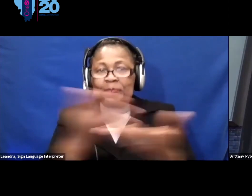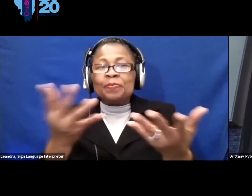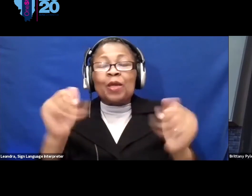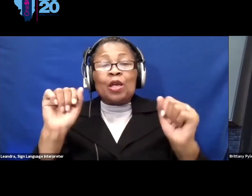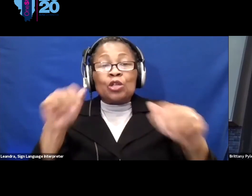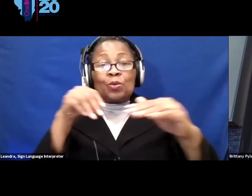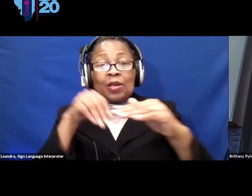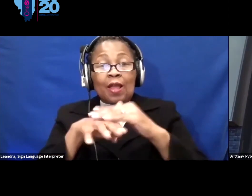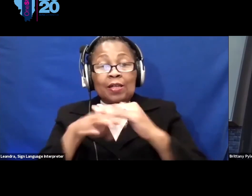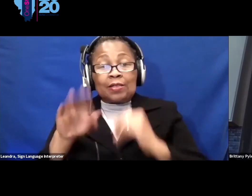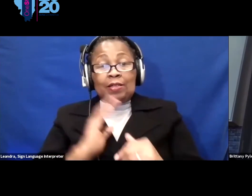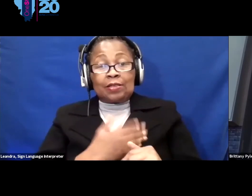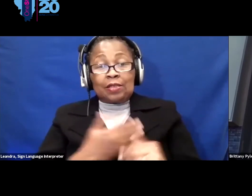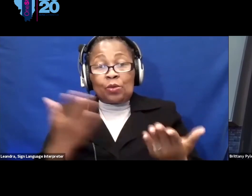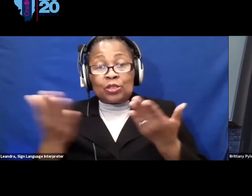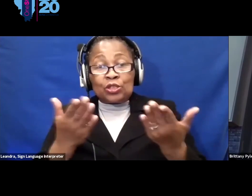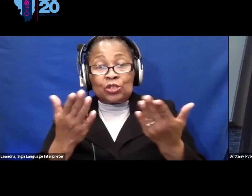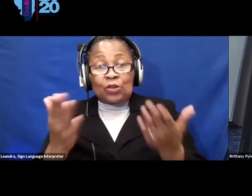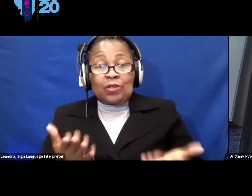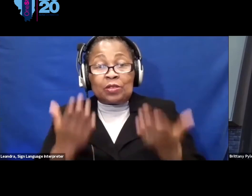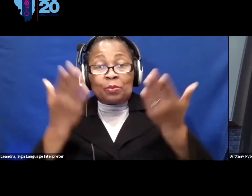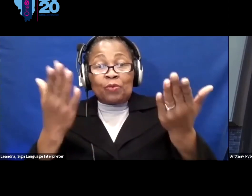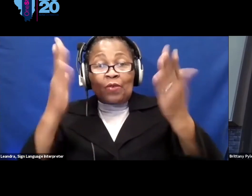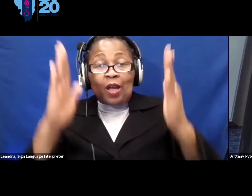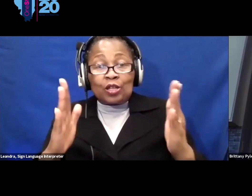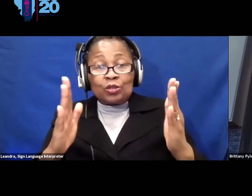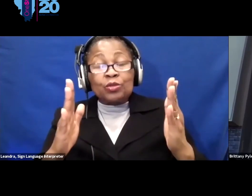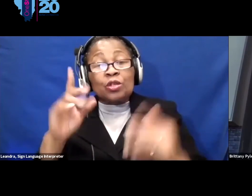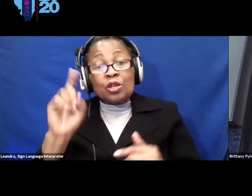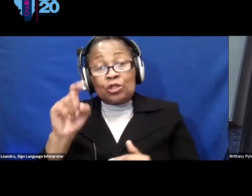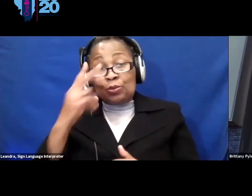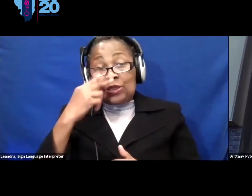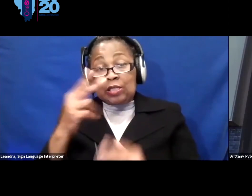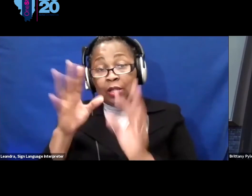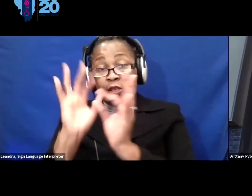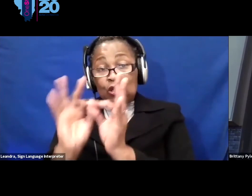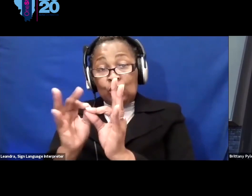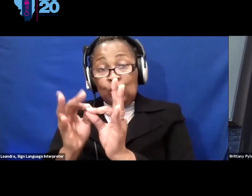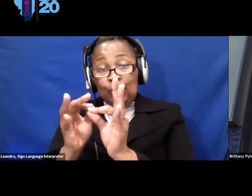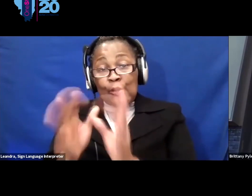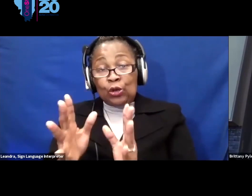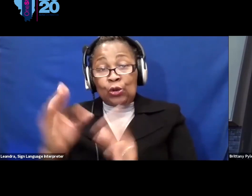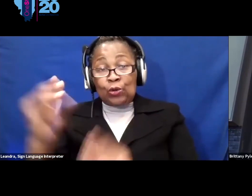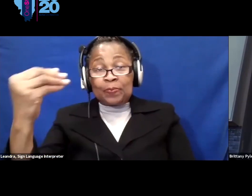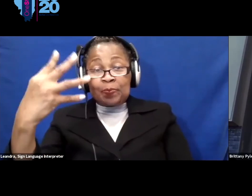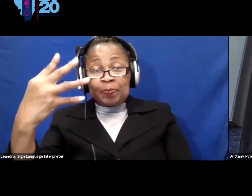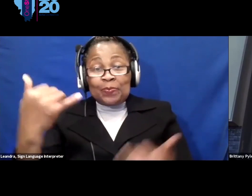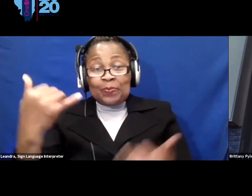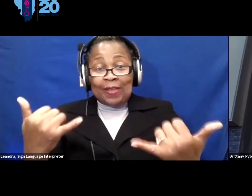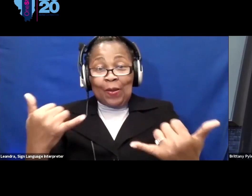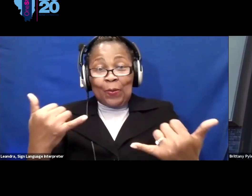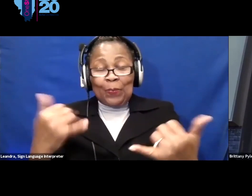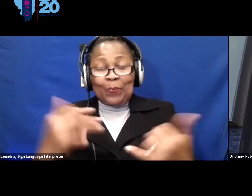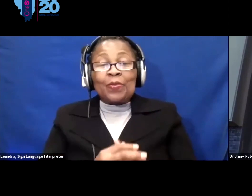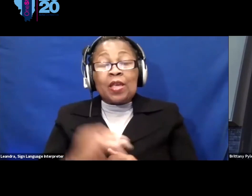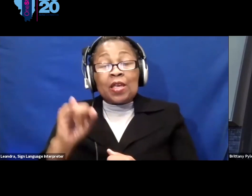access our service providers if you should need them. You should see our sign language interpreter spotlighted here beside me. If